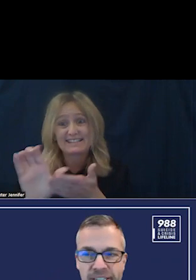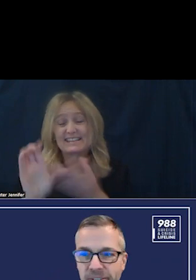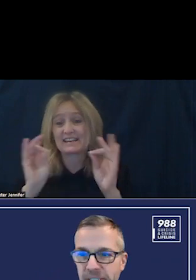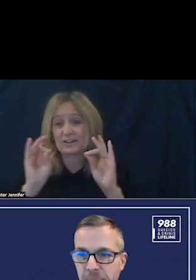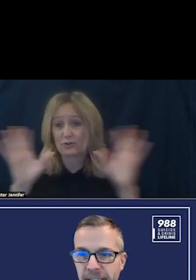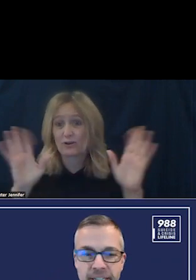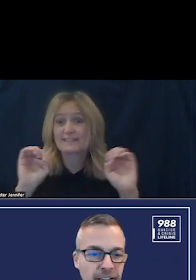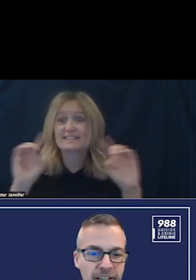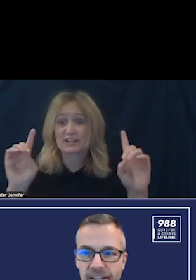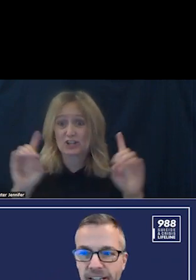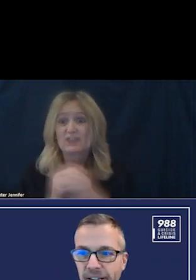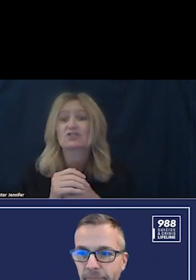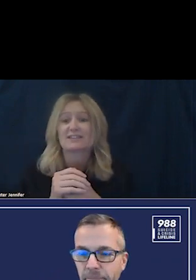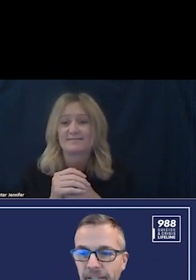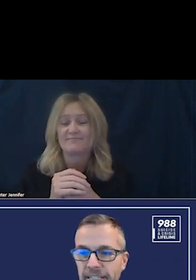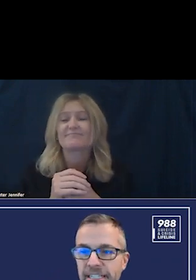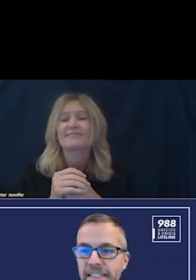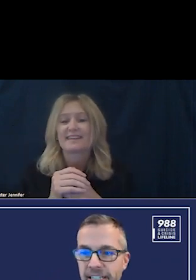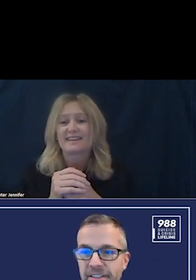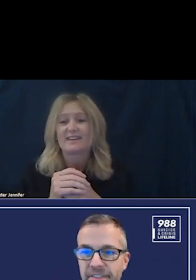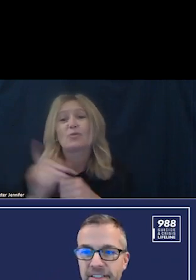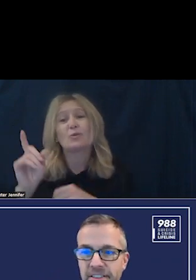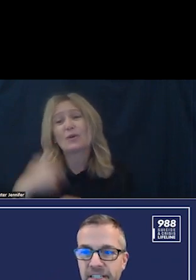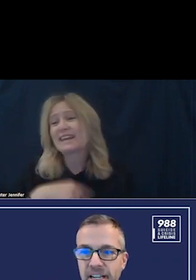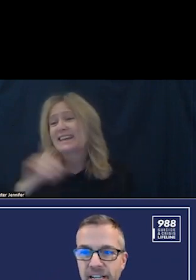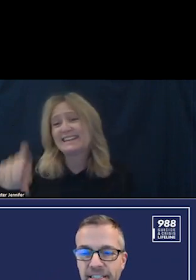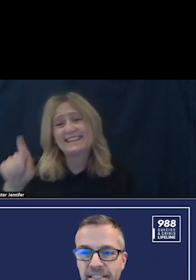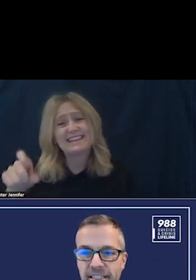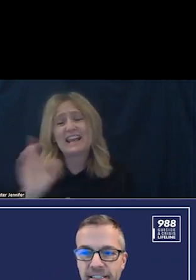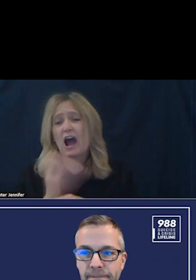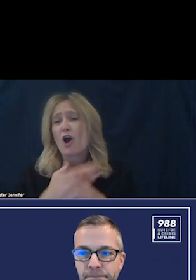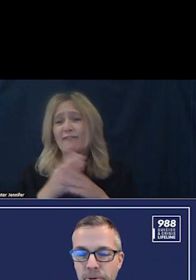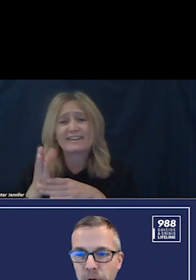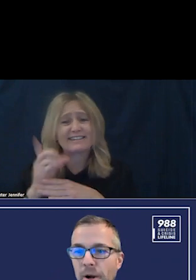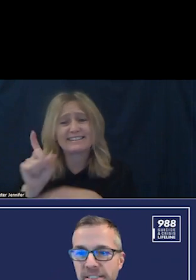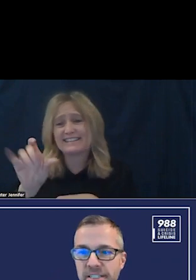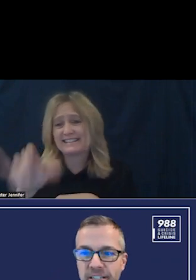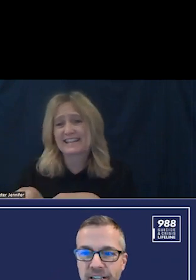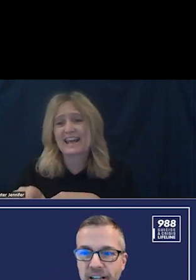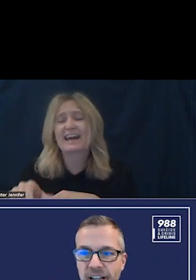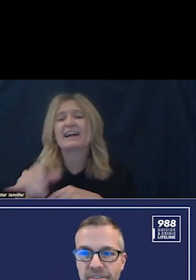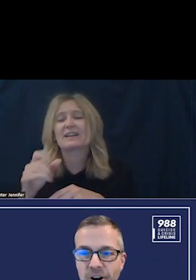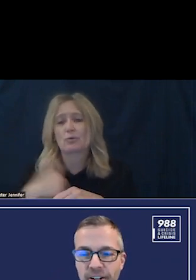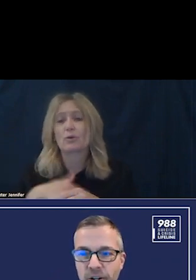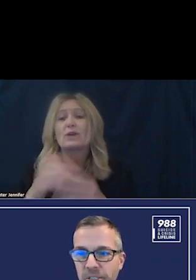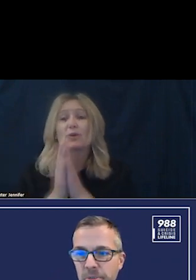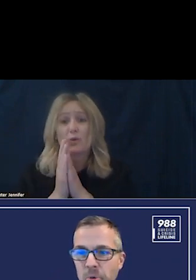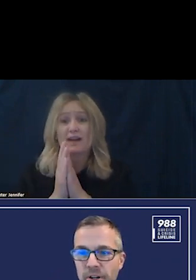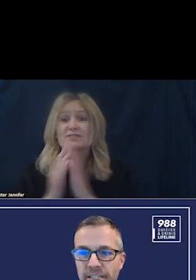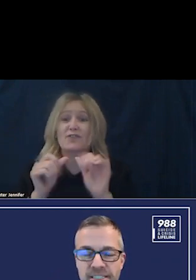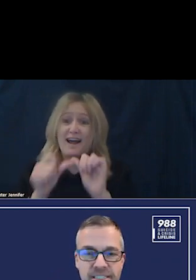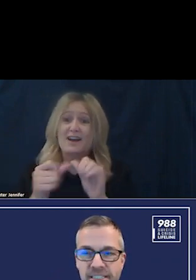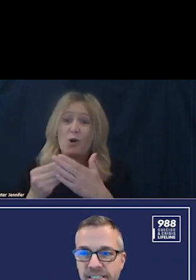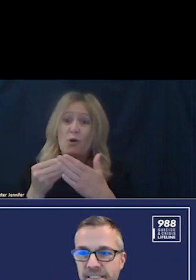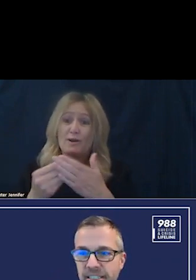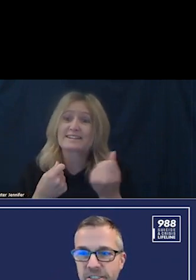point out, I know this has been a need in the field and a request for ongoing support